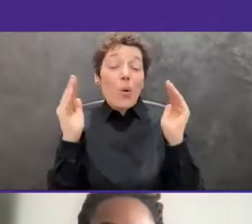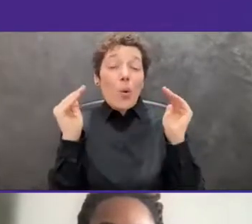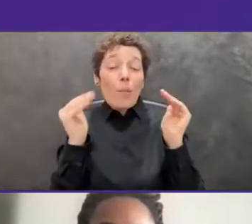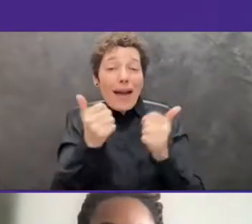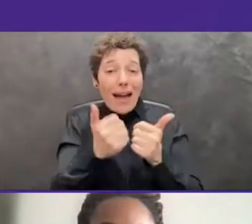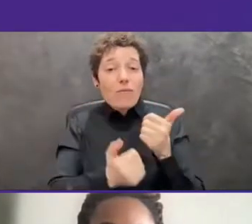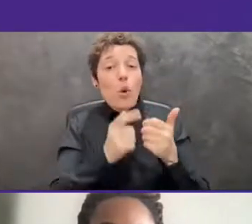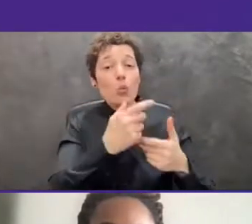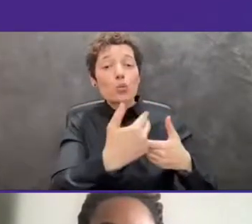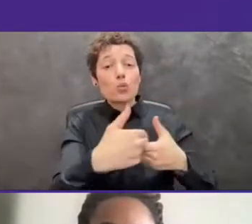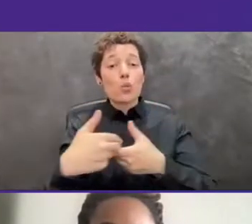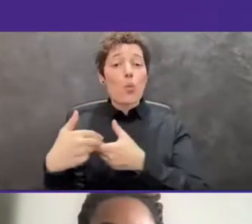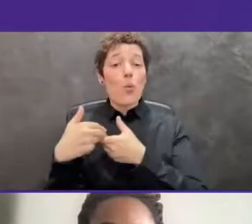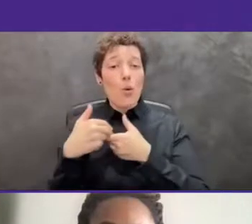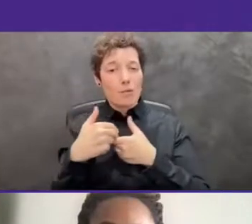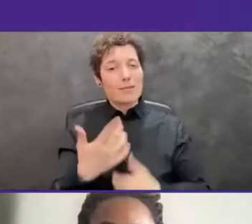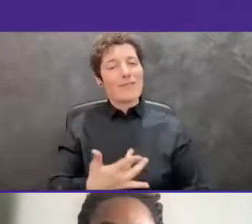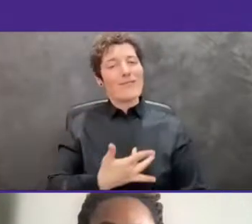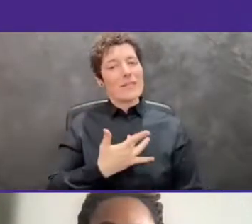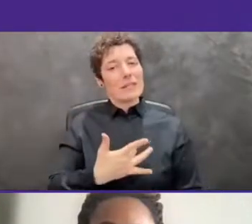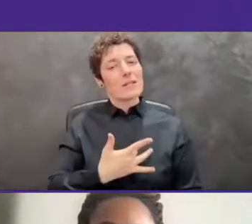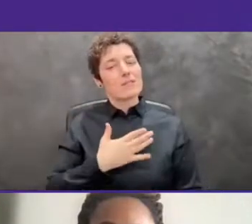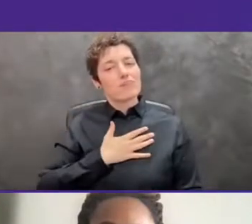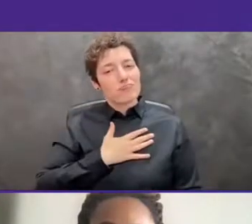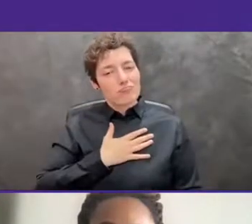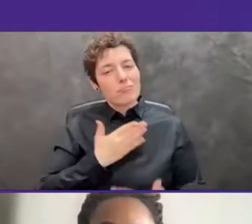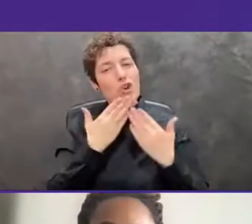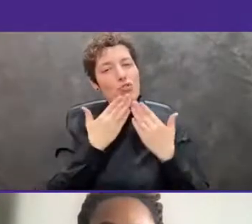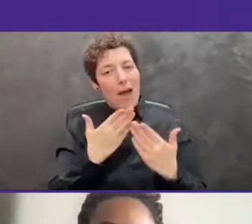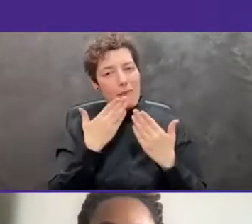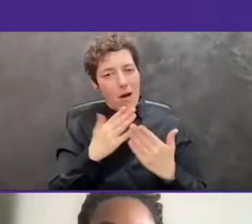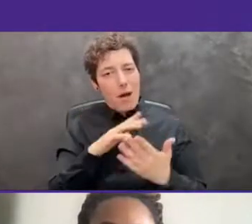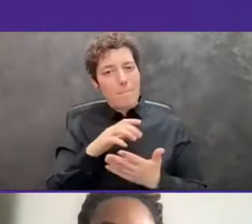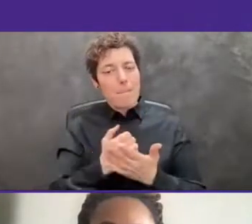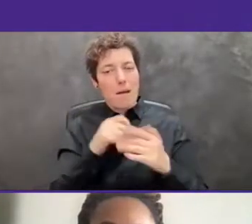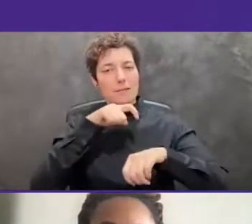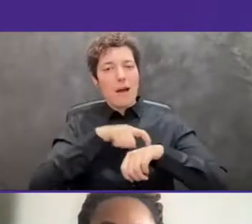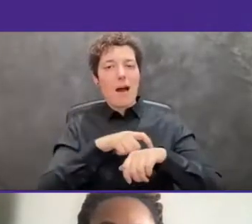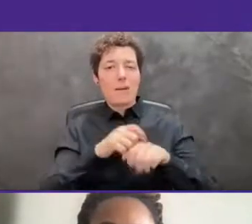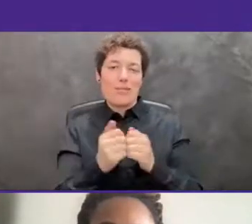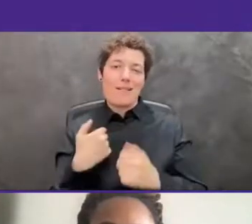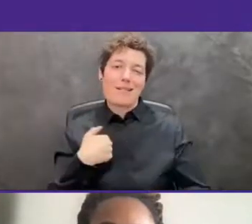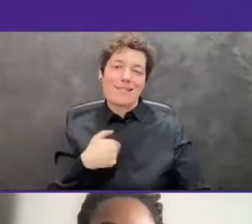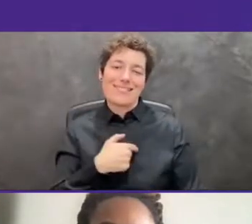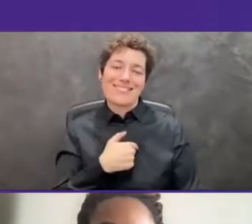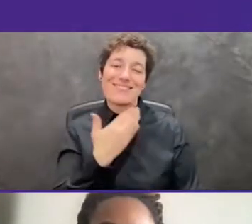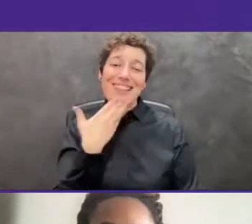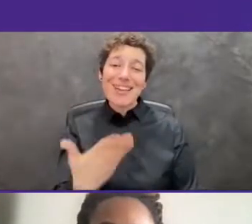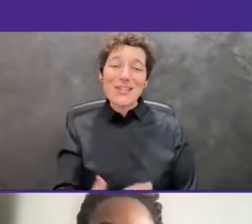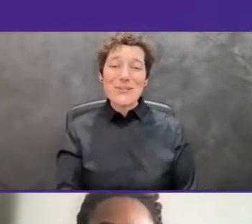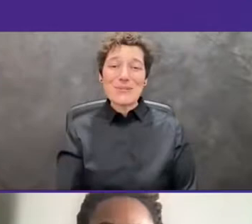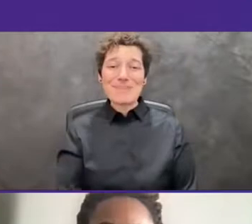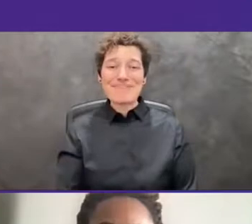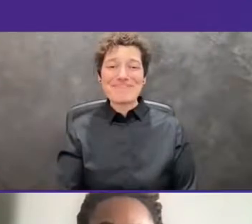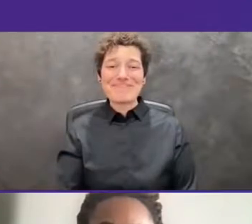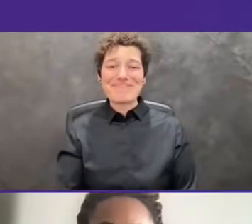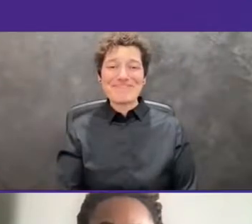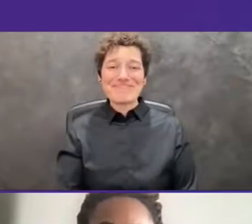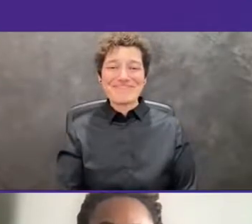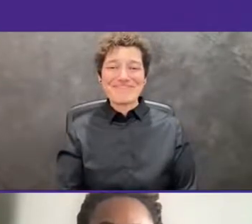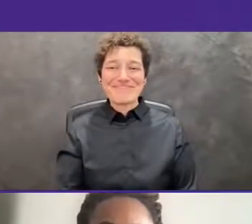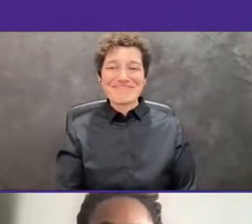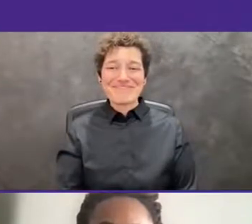in attendance feels gratified by the time that they will have spent with us. Thank you.